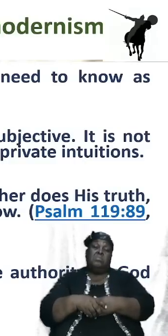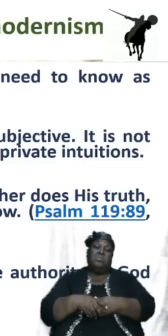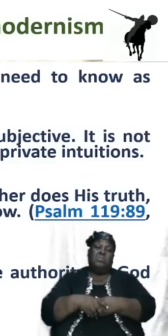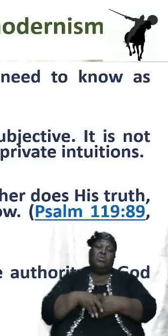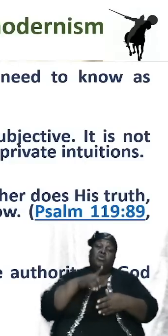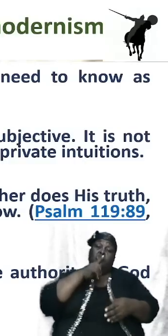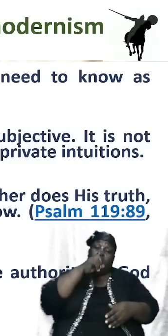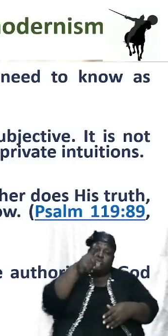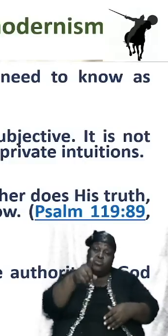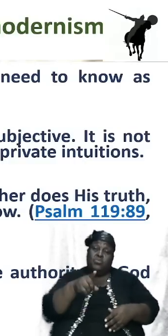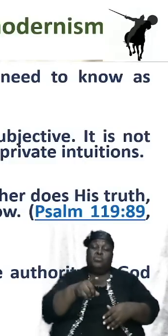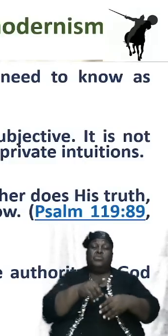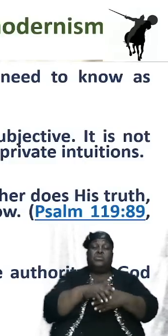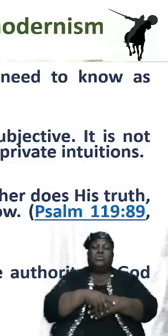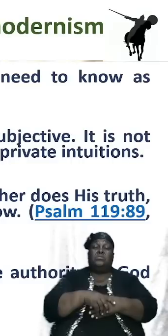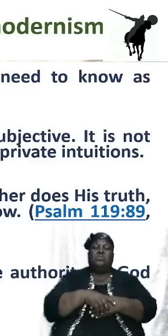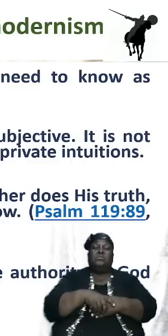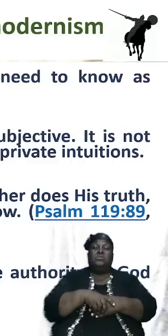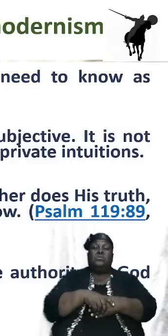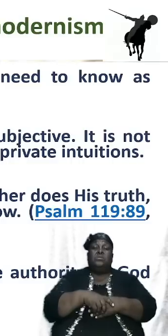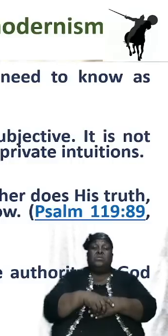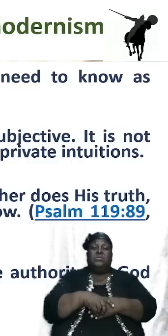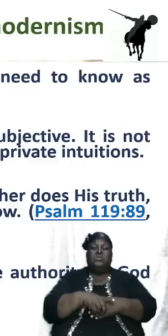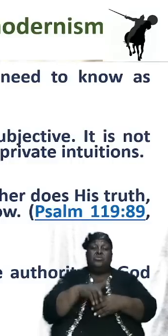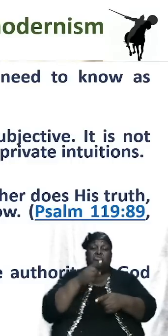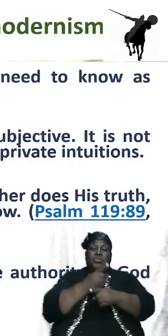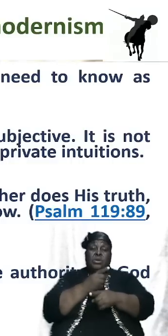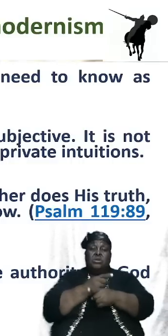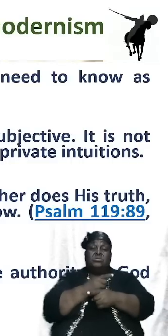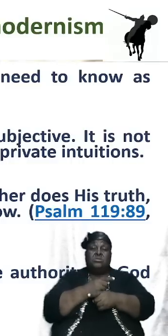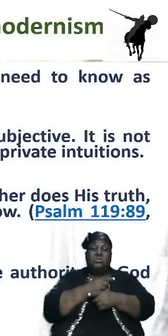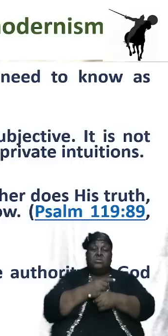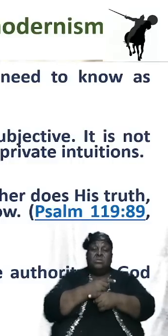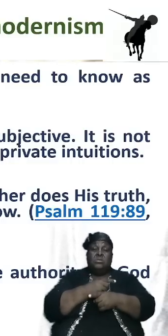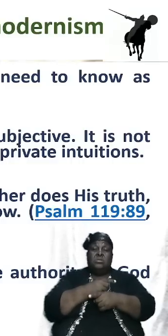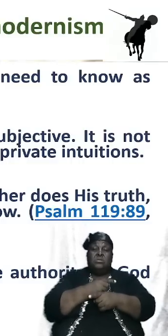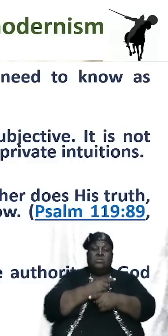is objective. Truth remains